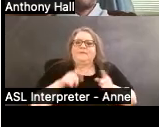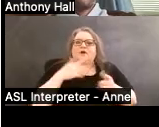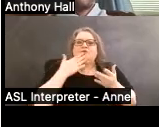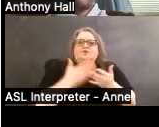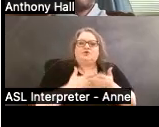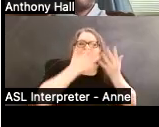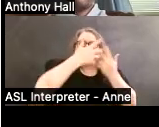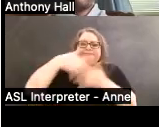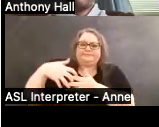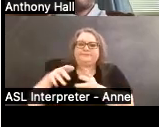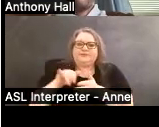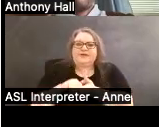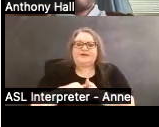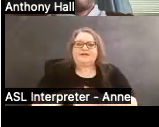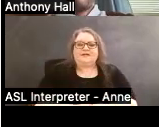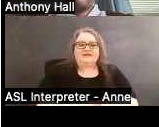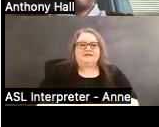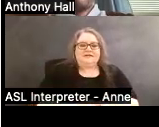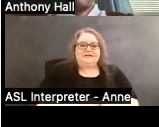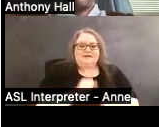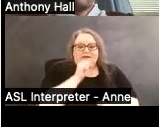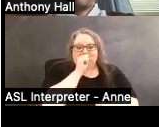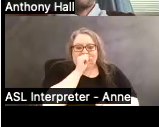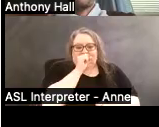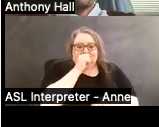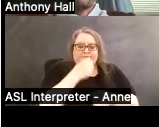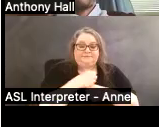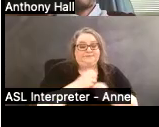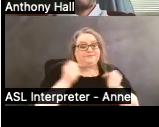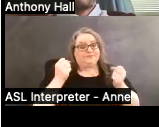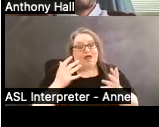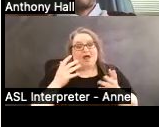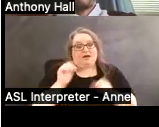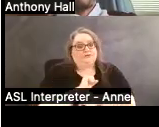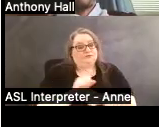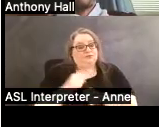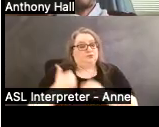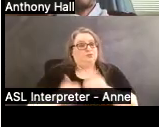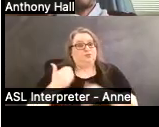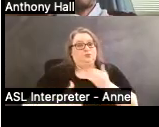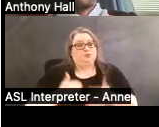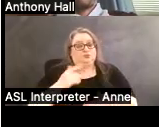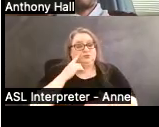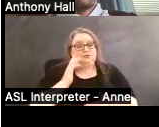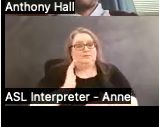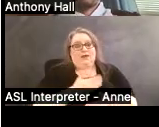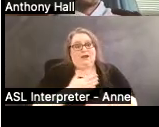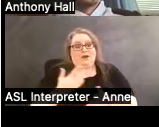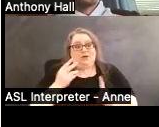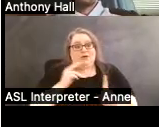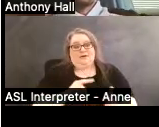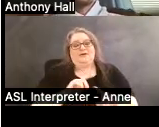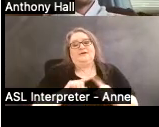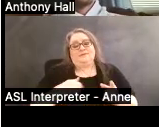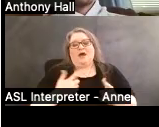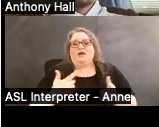and also it created a lot of hustle on our end, but we were okay with it. In